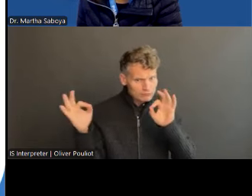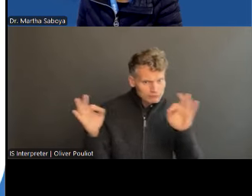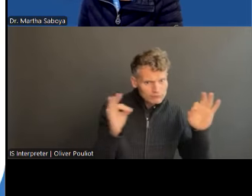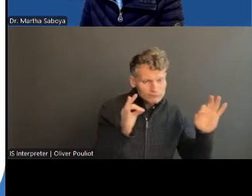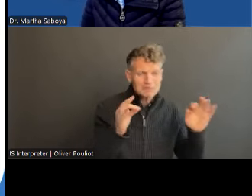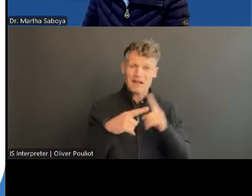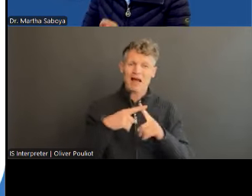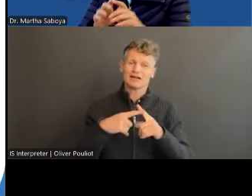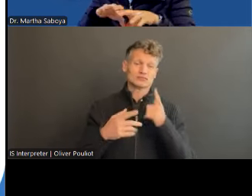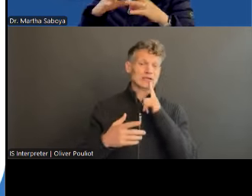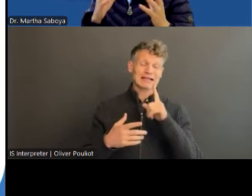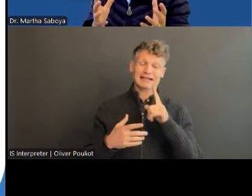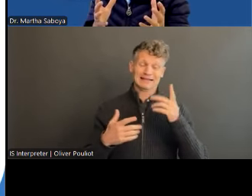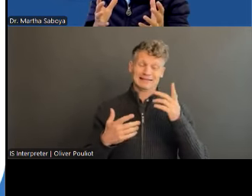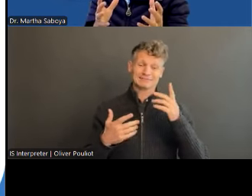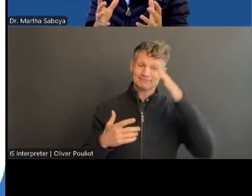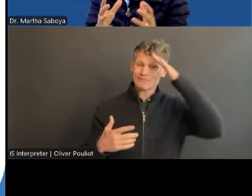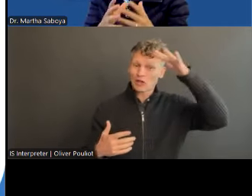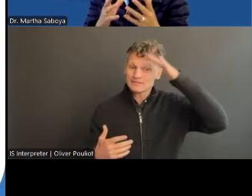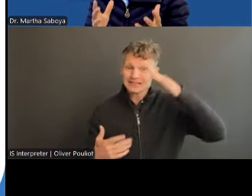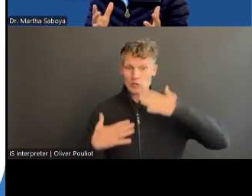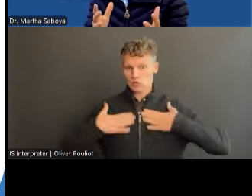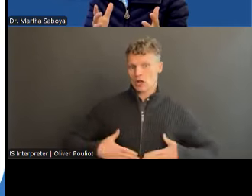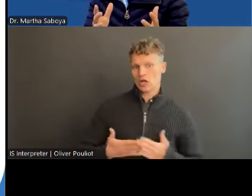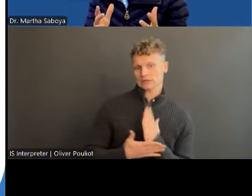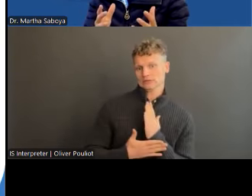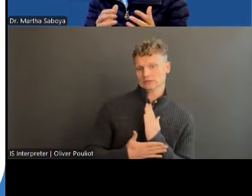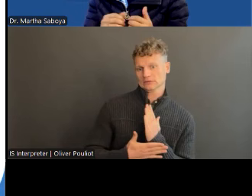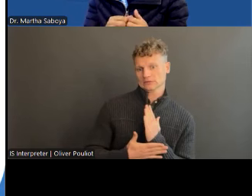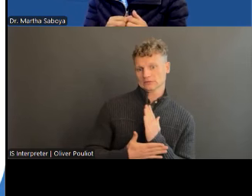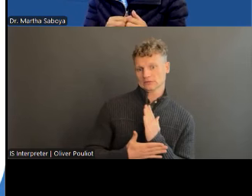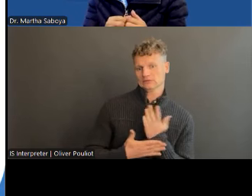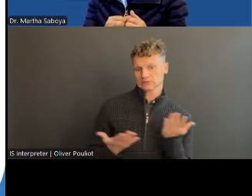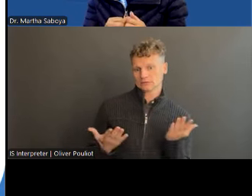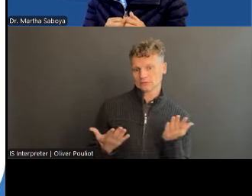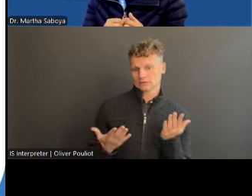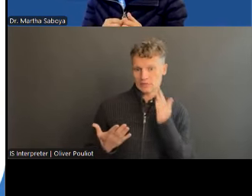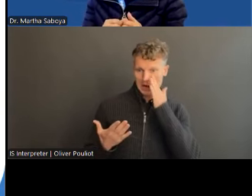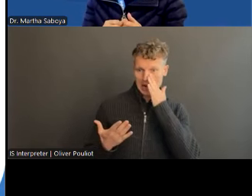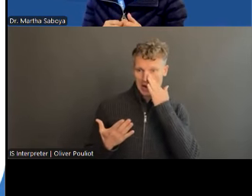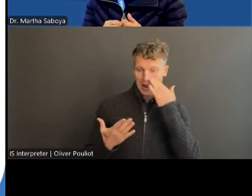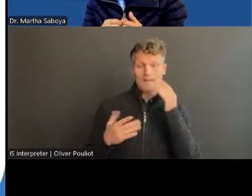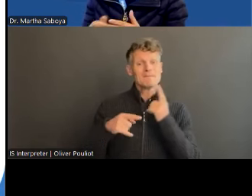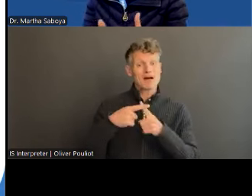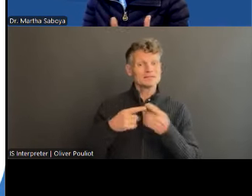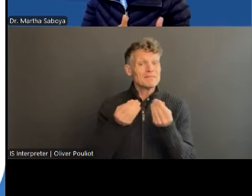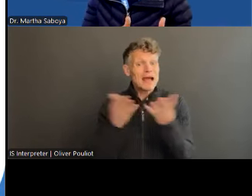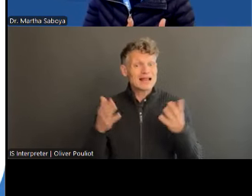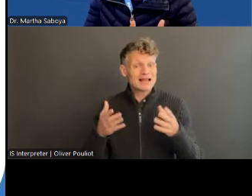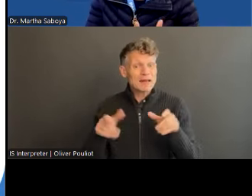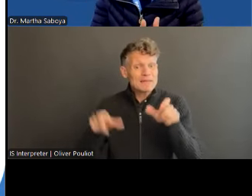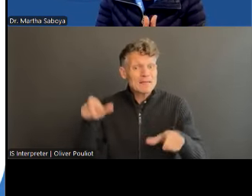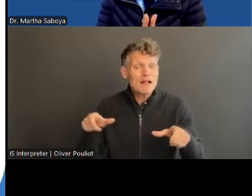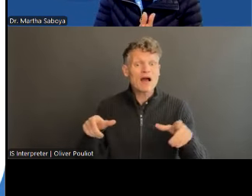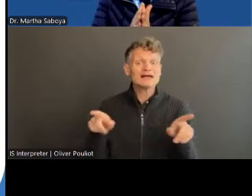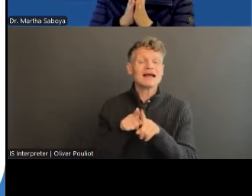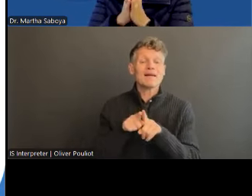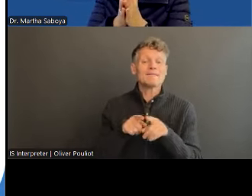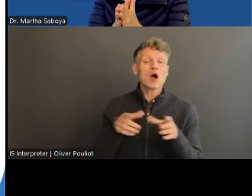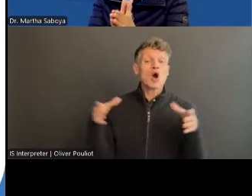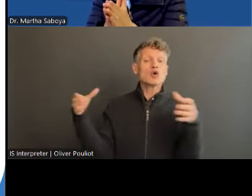gender equality. So this is the framework. It doesn't mean that we are going to leave behind